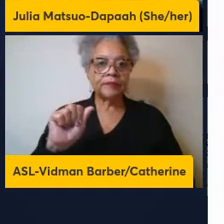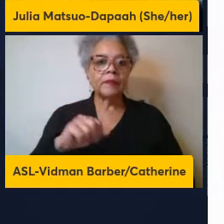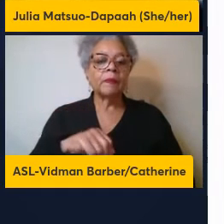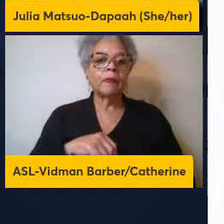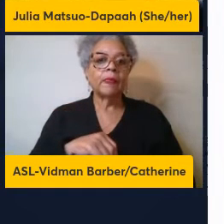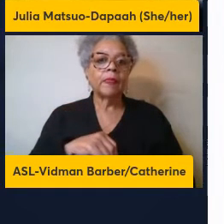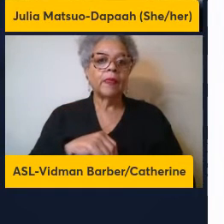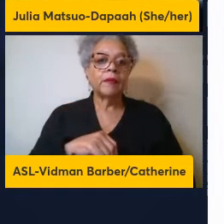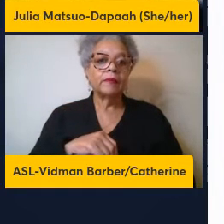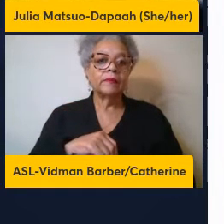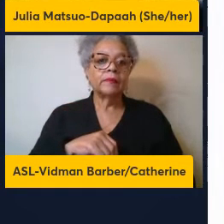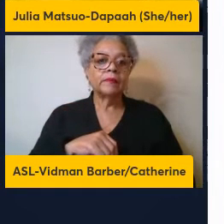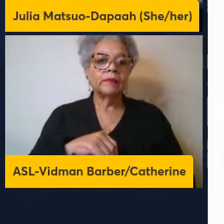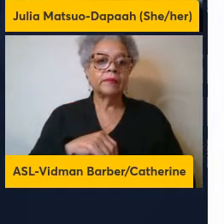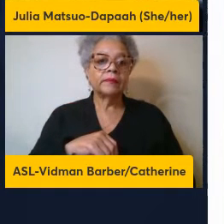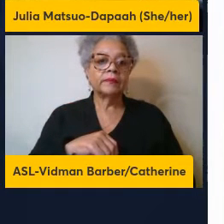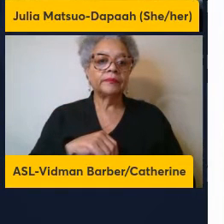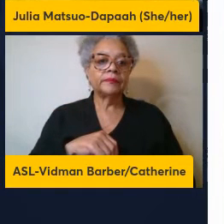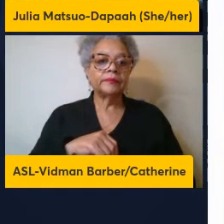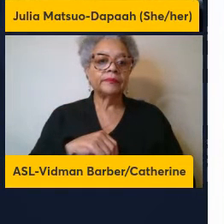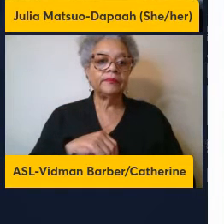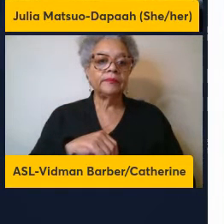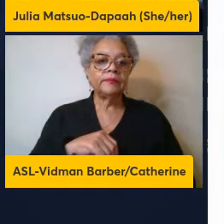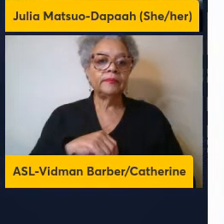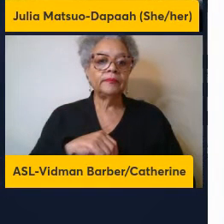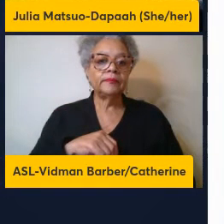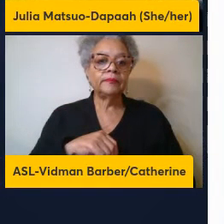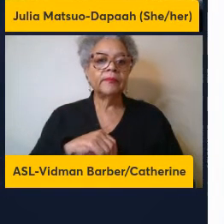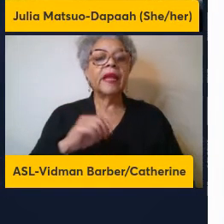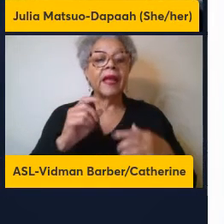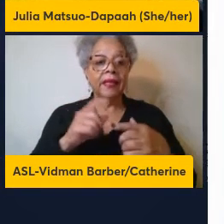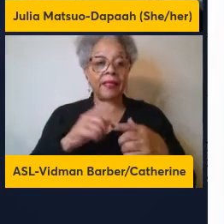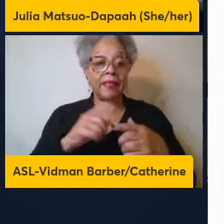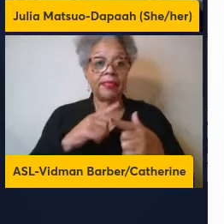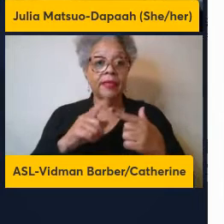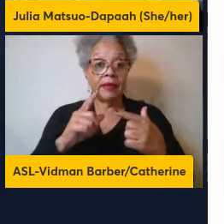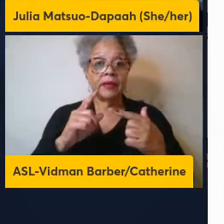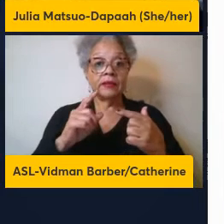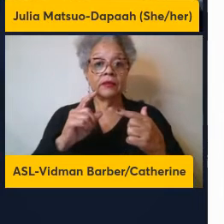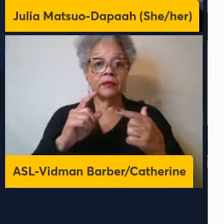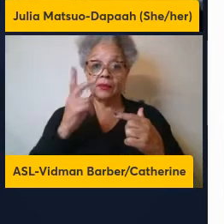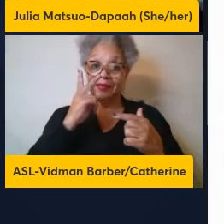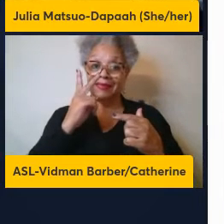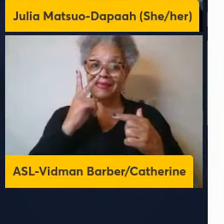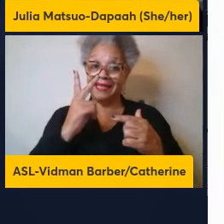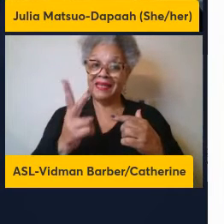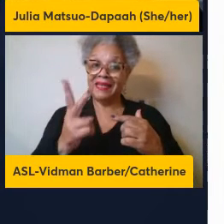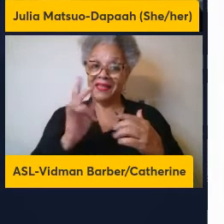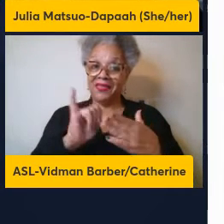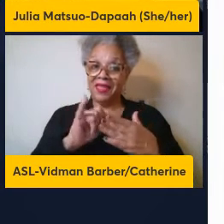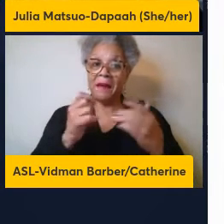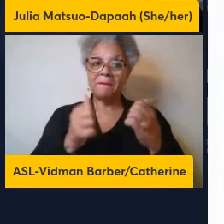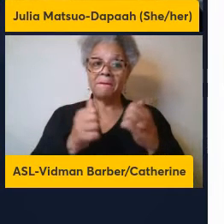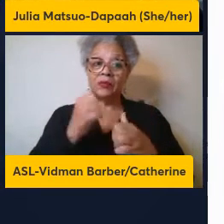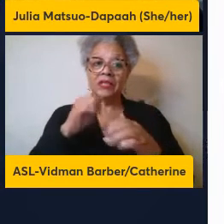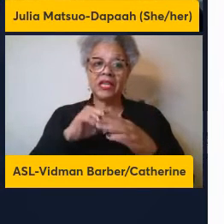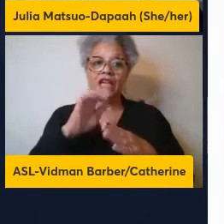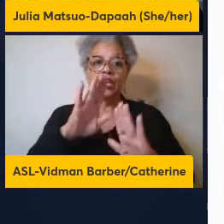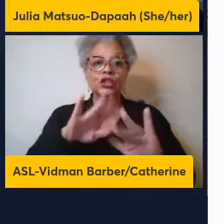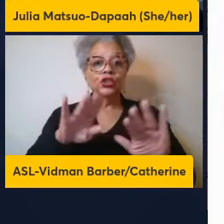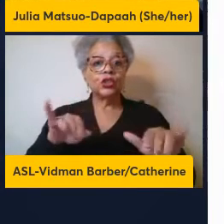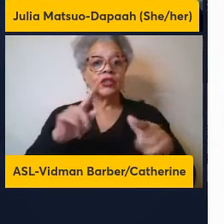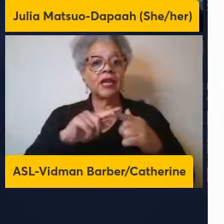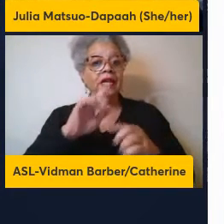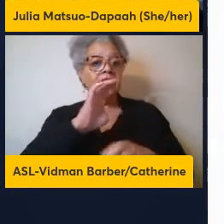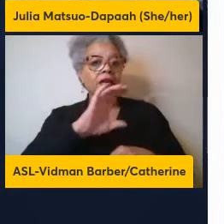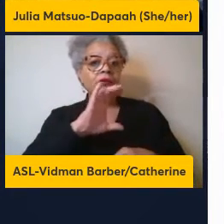And cerebral malaria is seen mostly in children and is characterized by neurological symptoms,